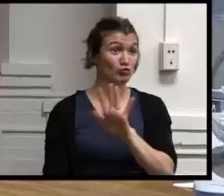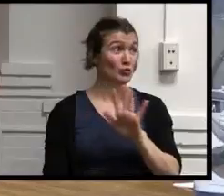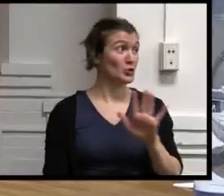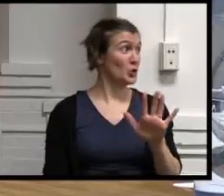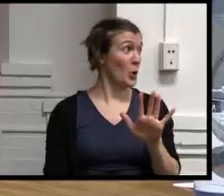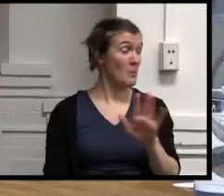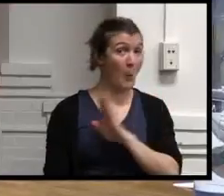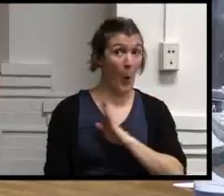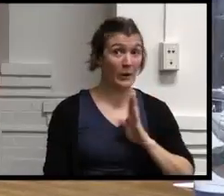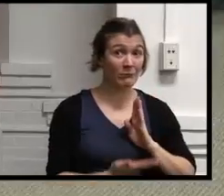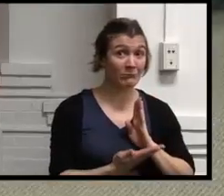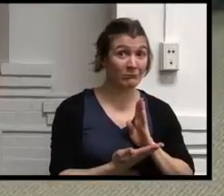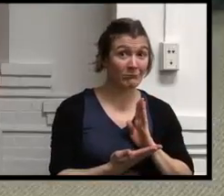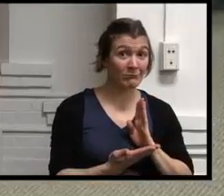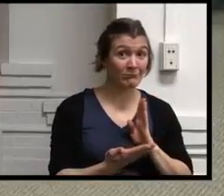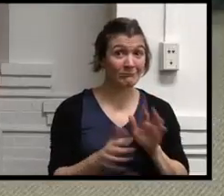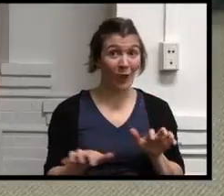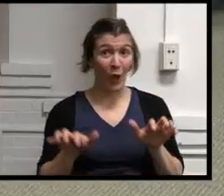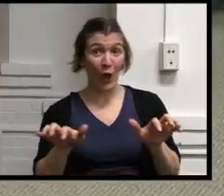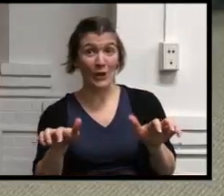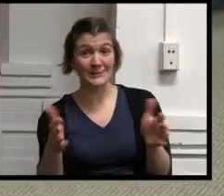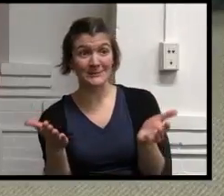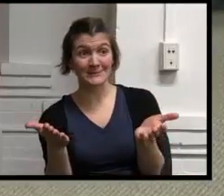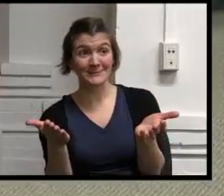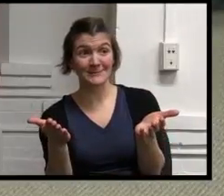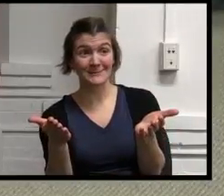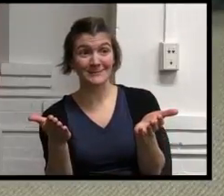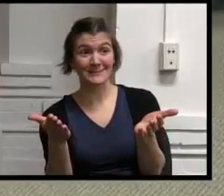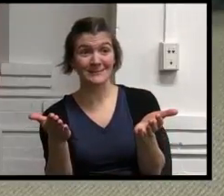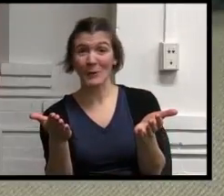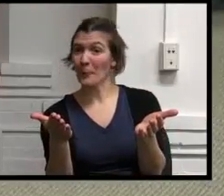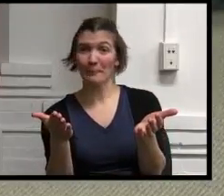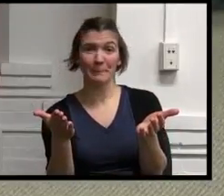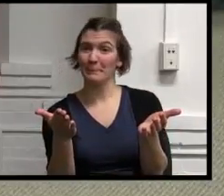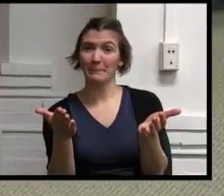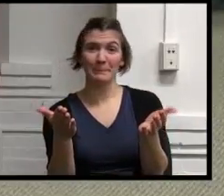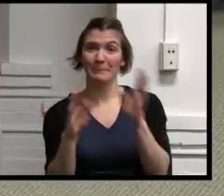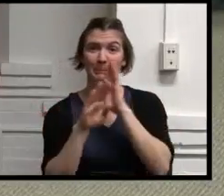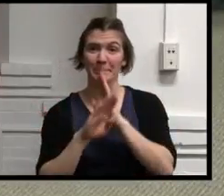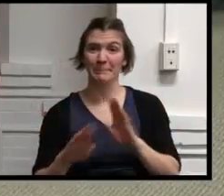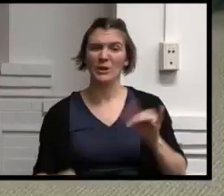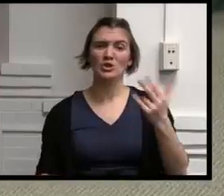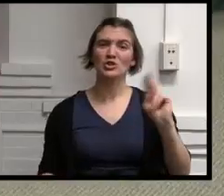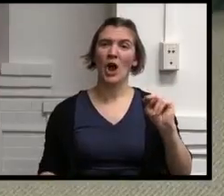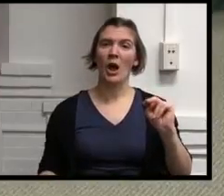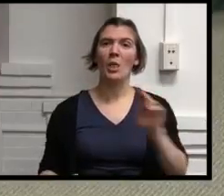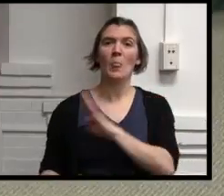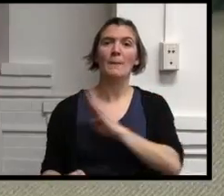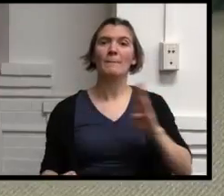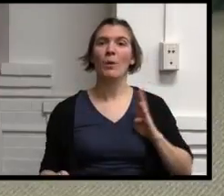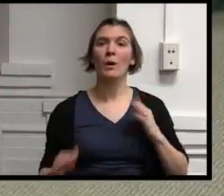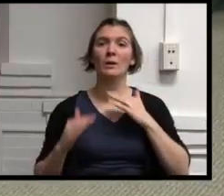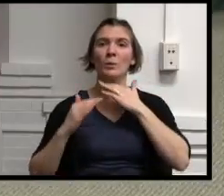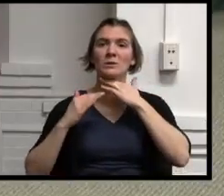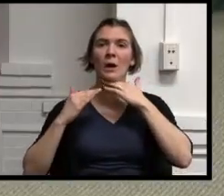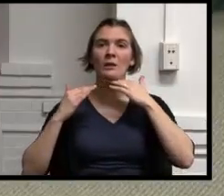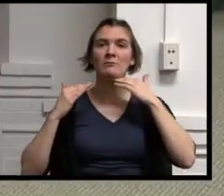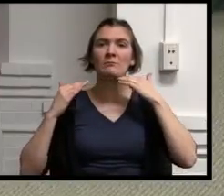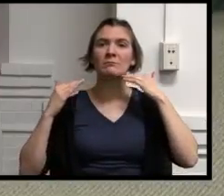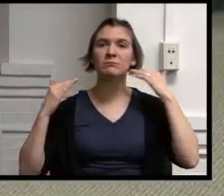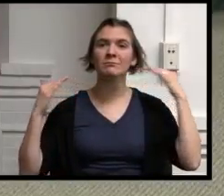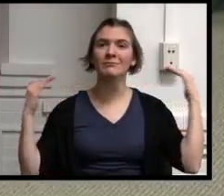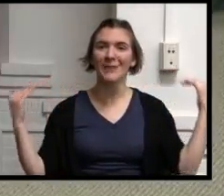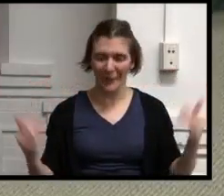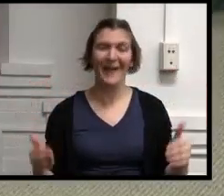Or anybody on the board? Anybody who's in attendance? I don't think anybody on the board is going to have a question. So I move